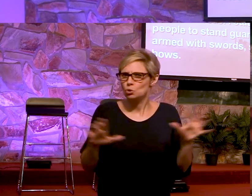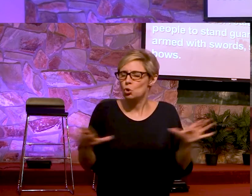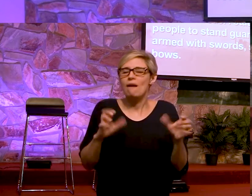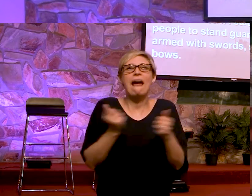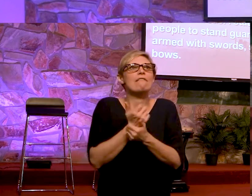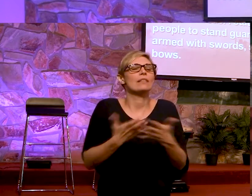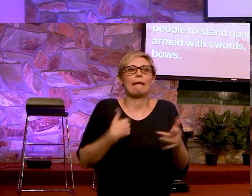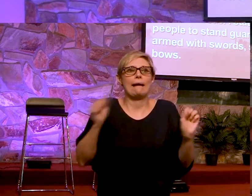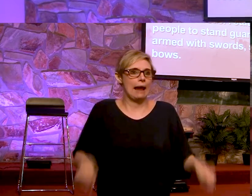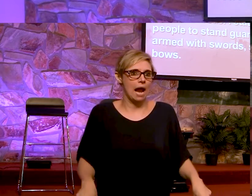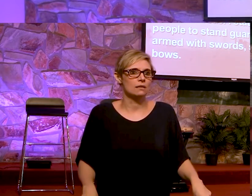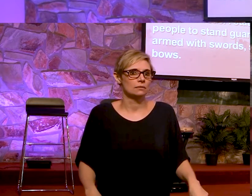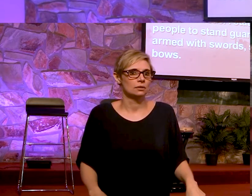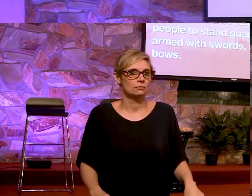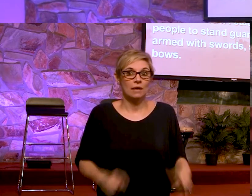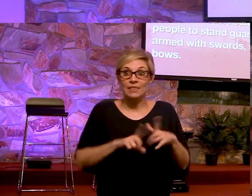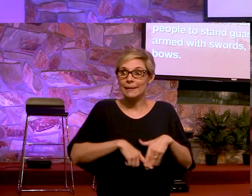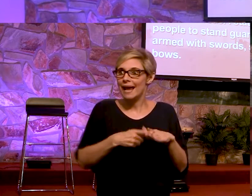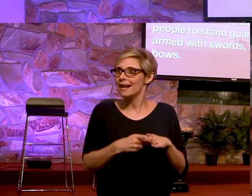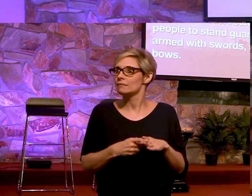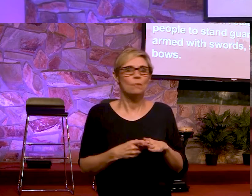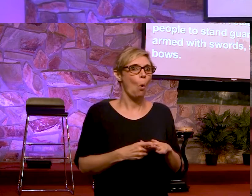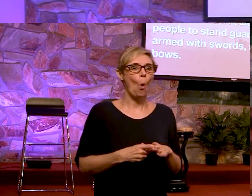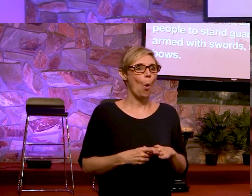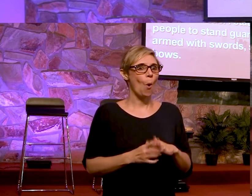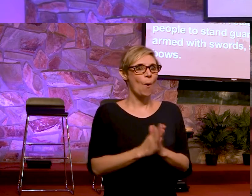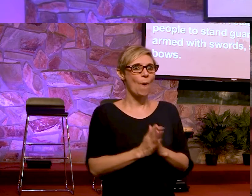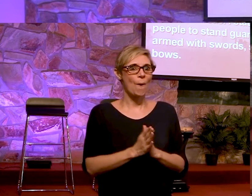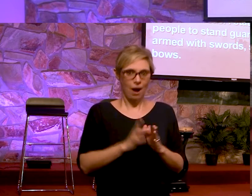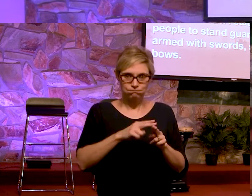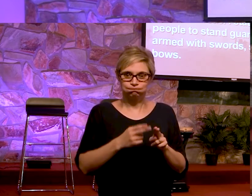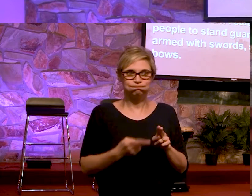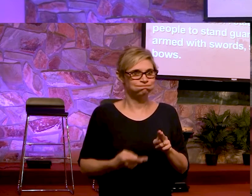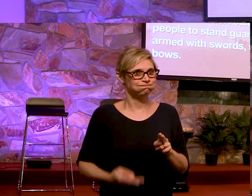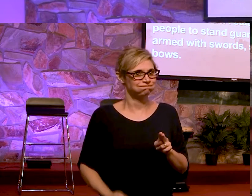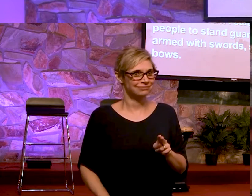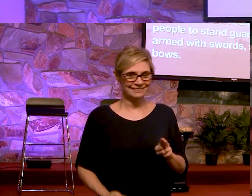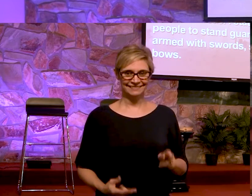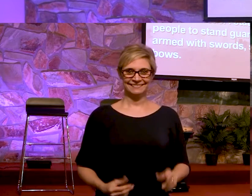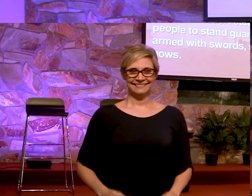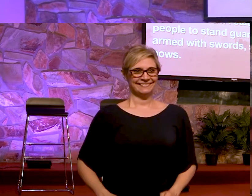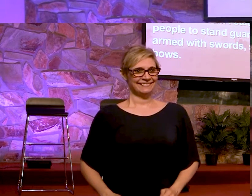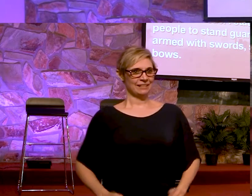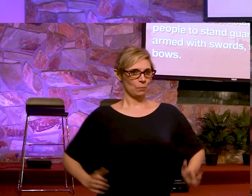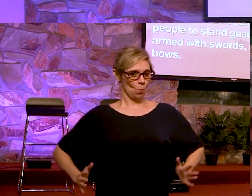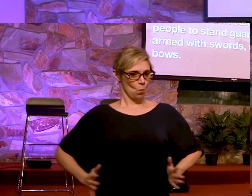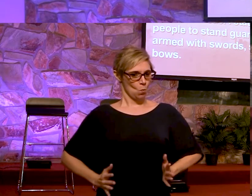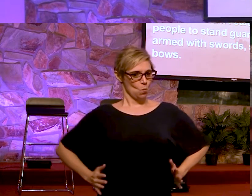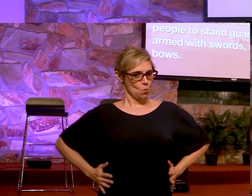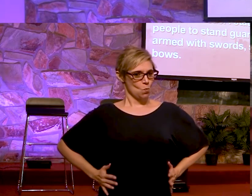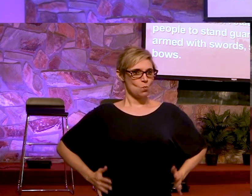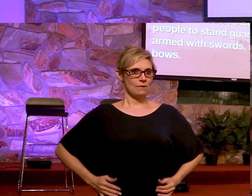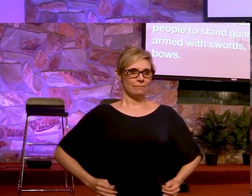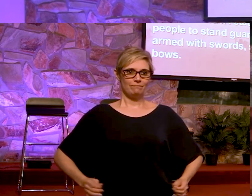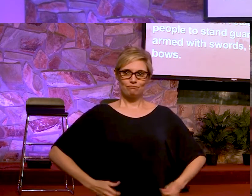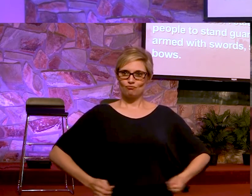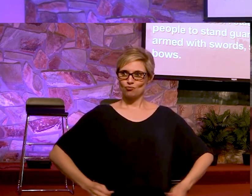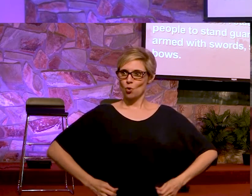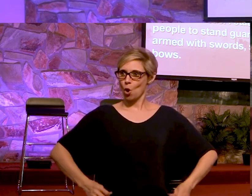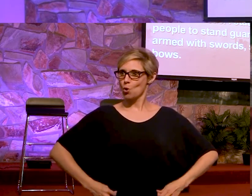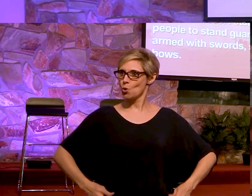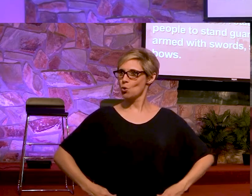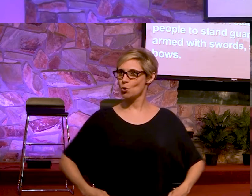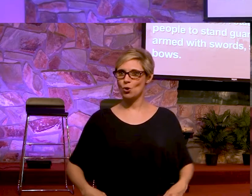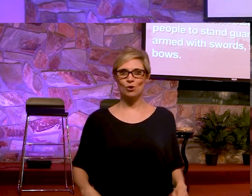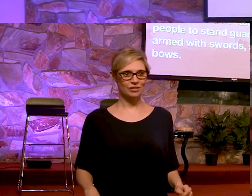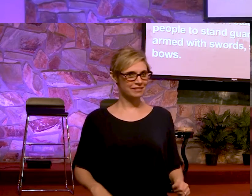all. And at the beginning, I saw results and excited and started to get into thinner, loose. My clothes were starting